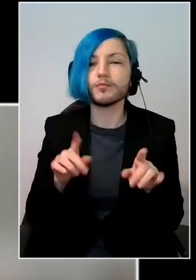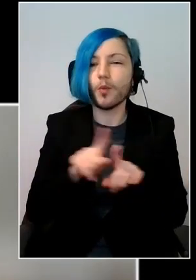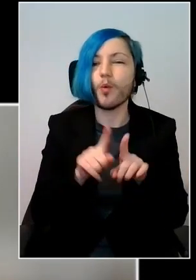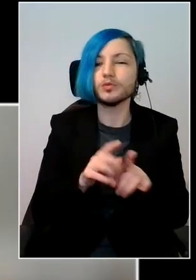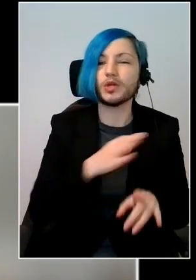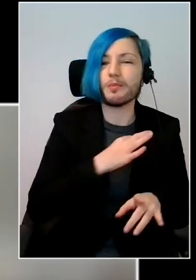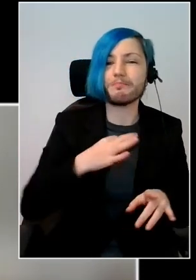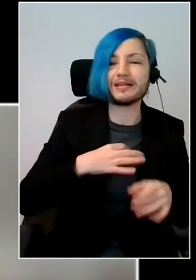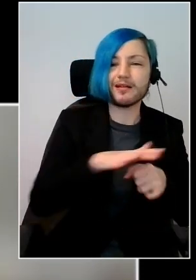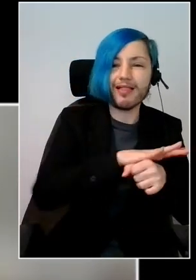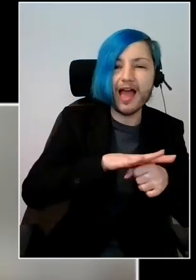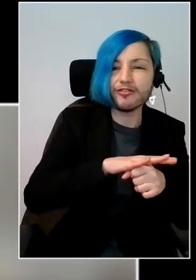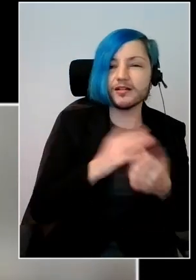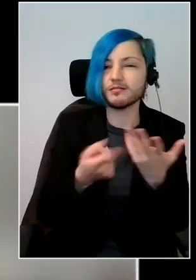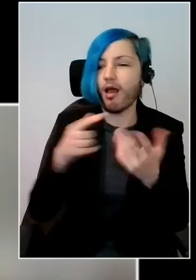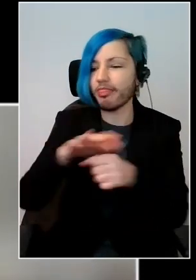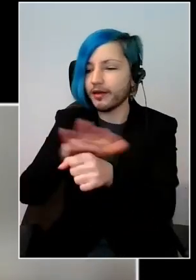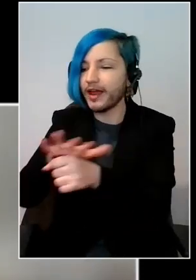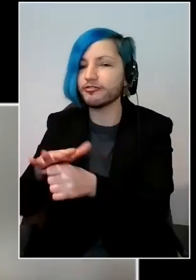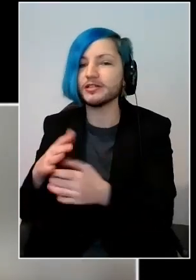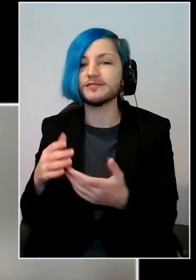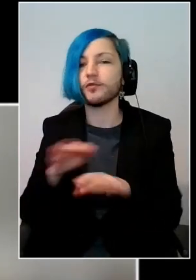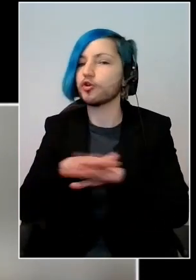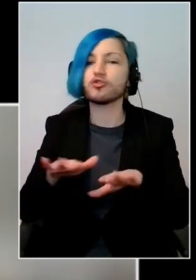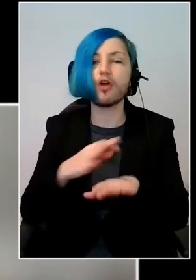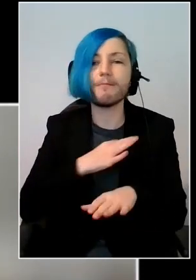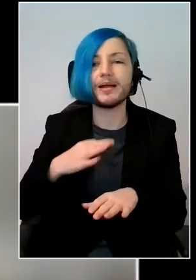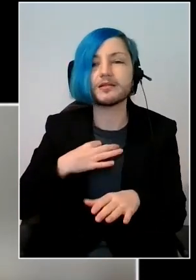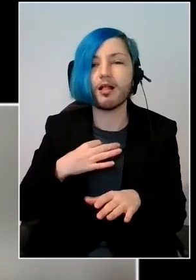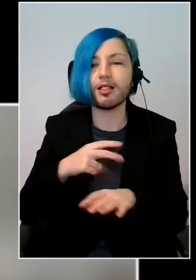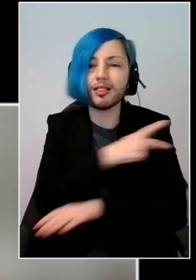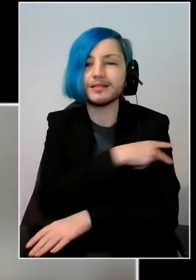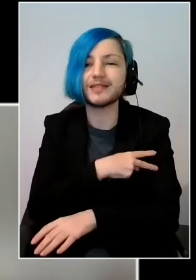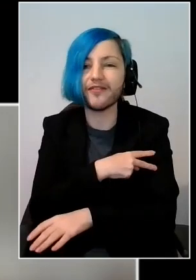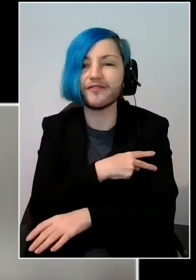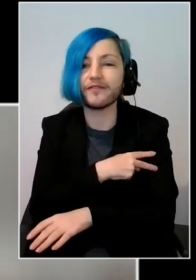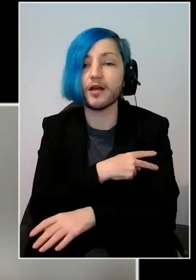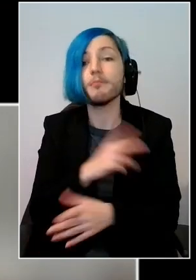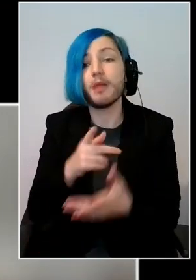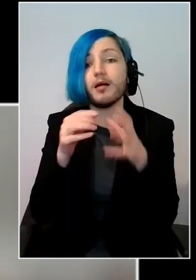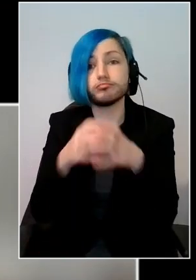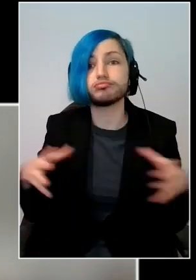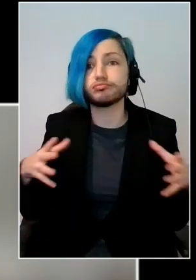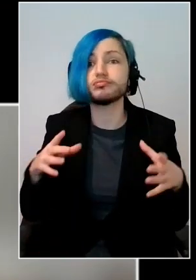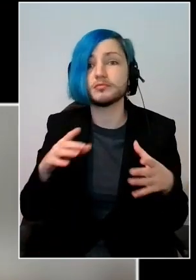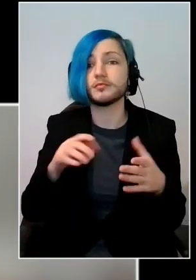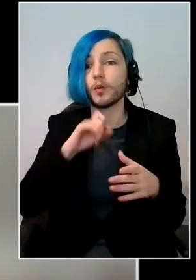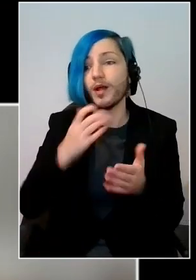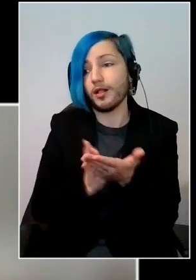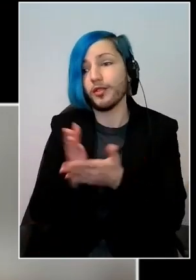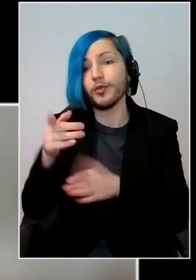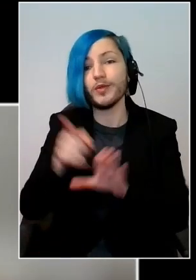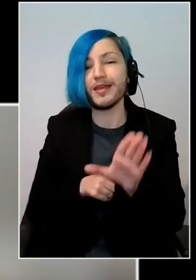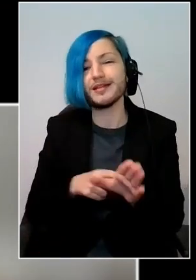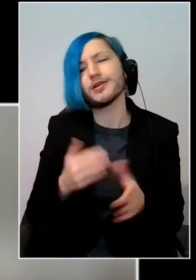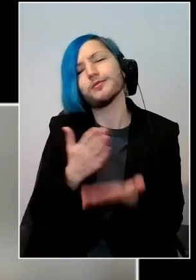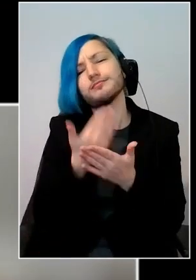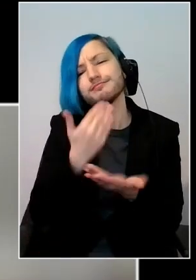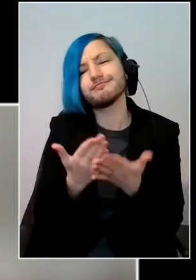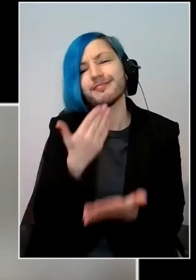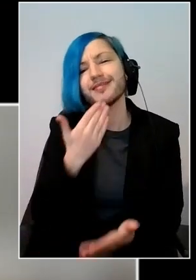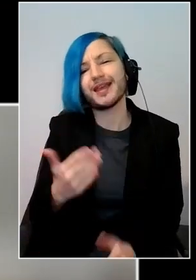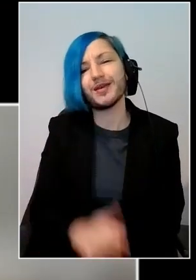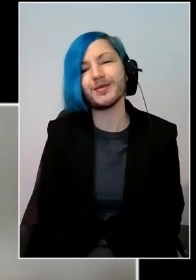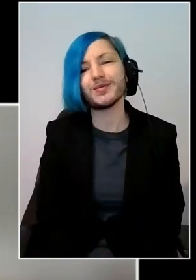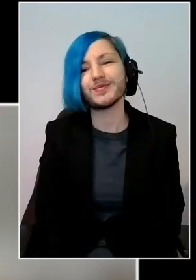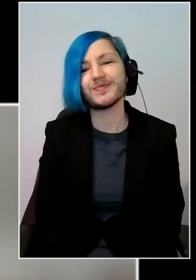other areas for your non-clinical settings. And it's going to get bigger as the year goes on. So thank you very, very much.